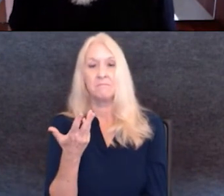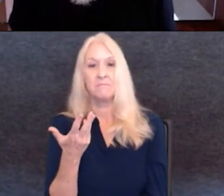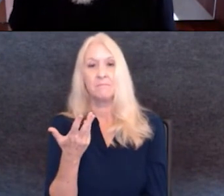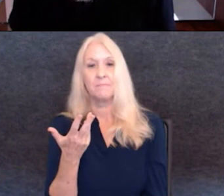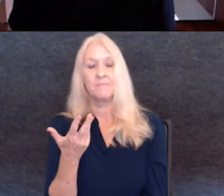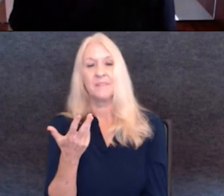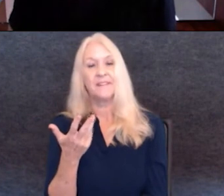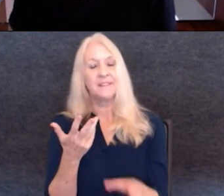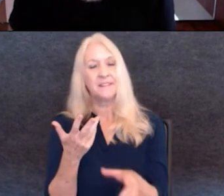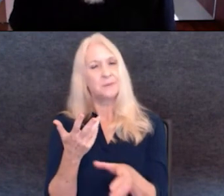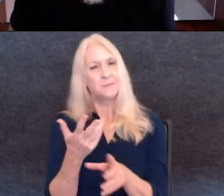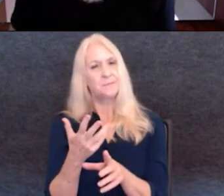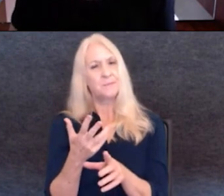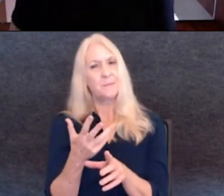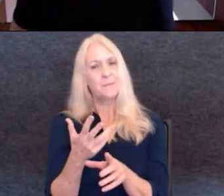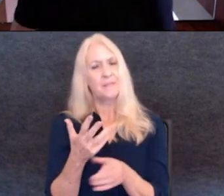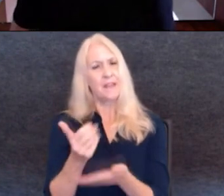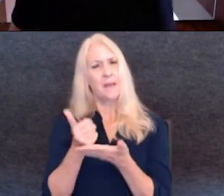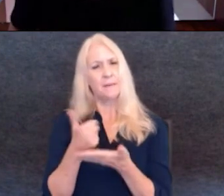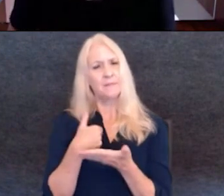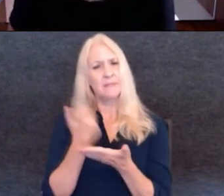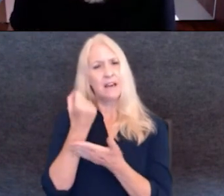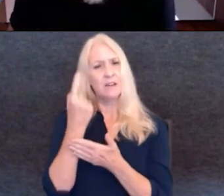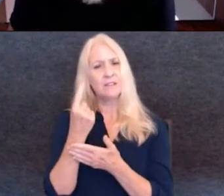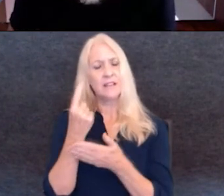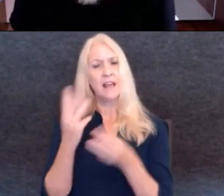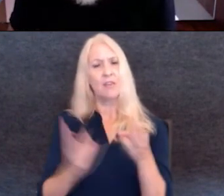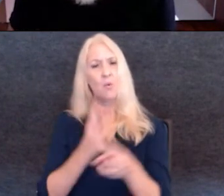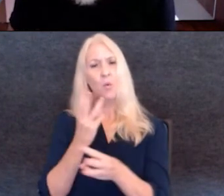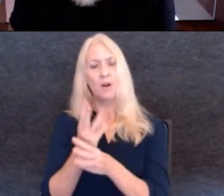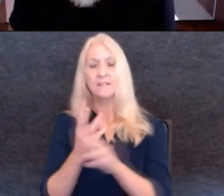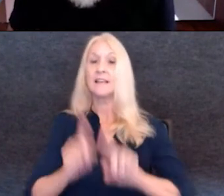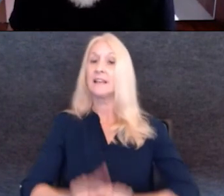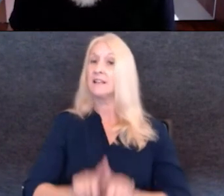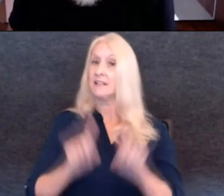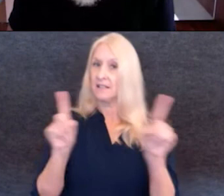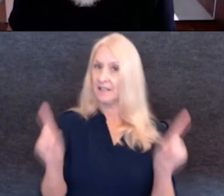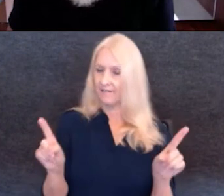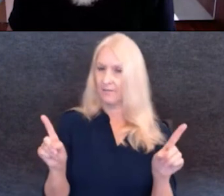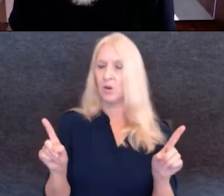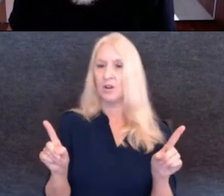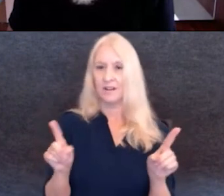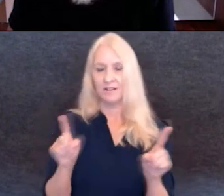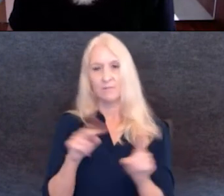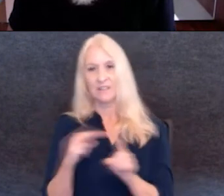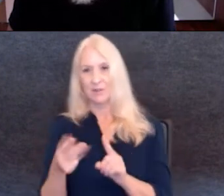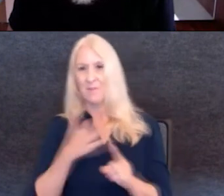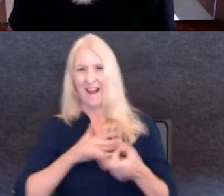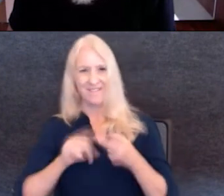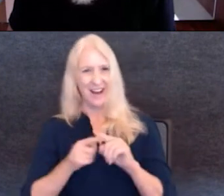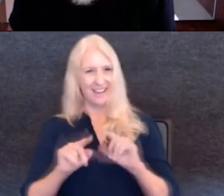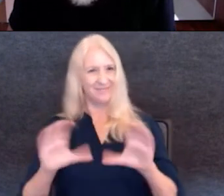what makes me understand the world in a different conception. I'm here with all of my friends it was the first